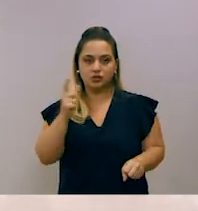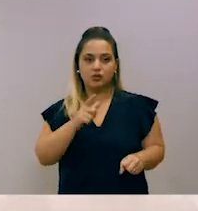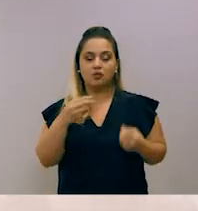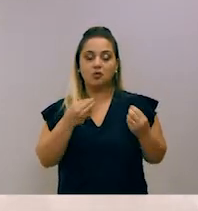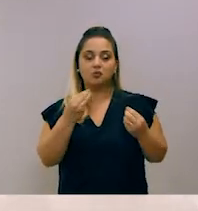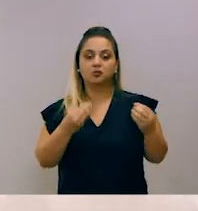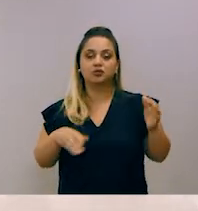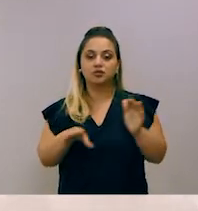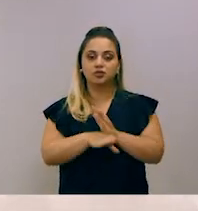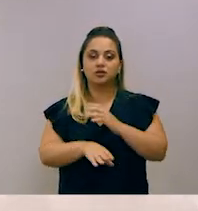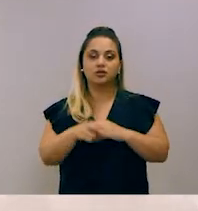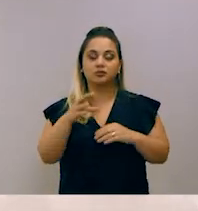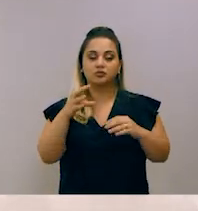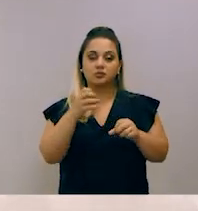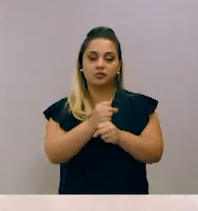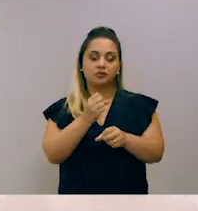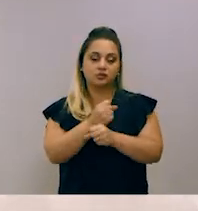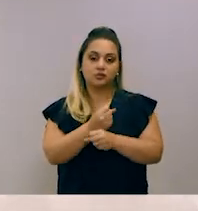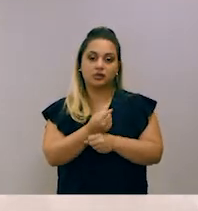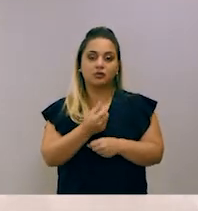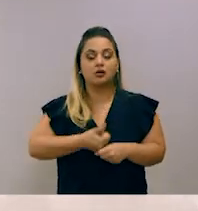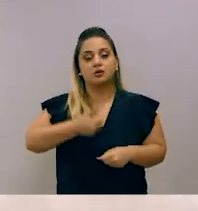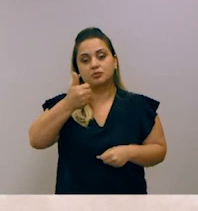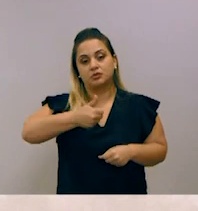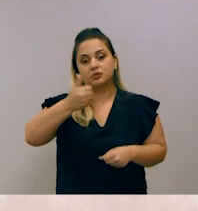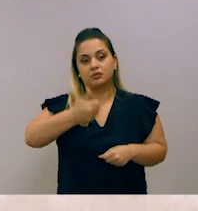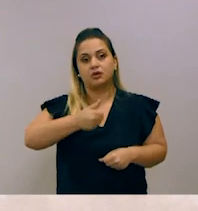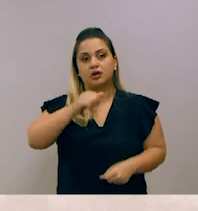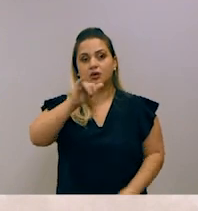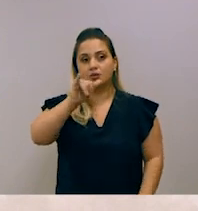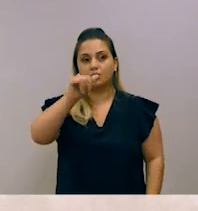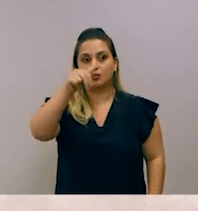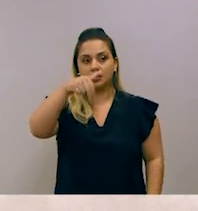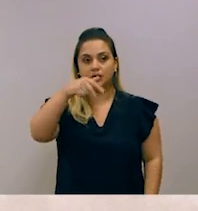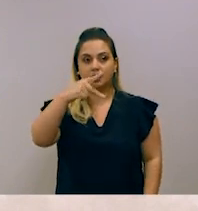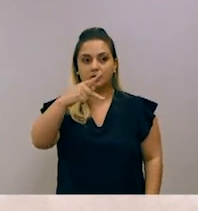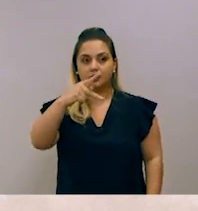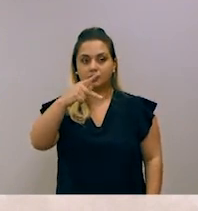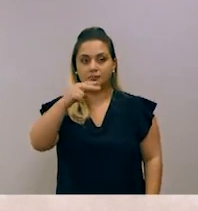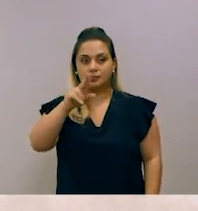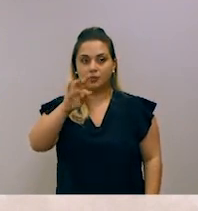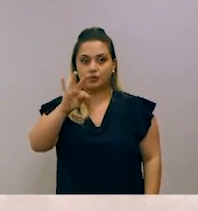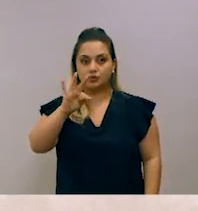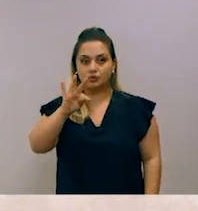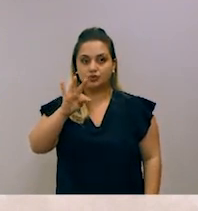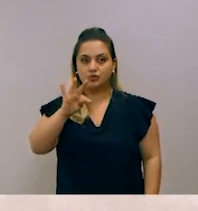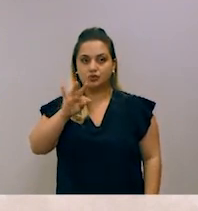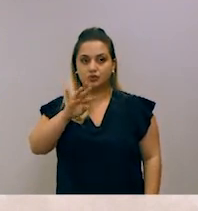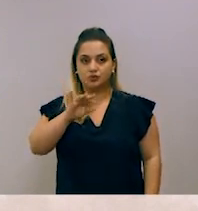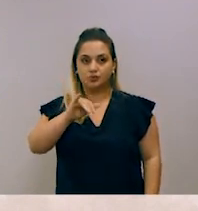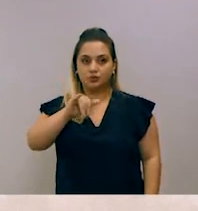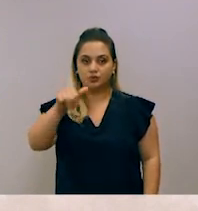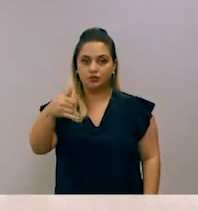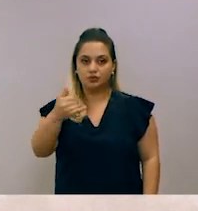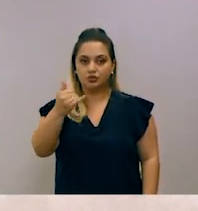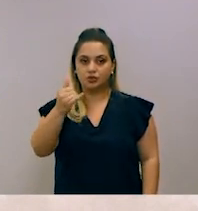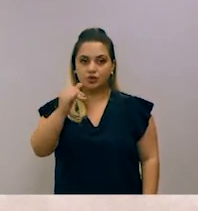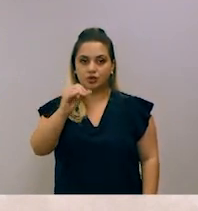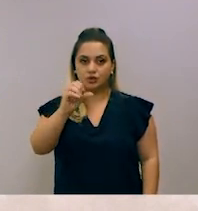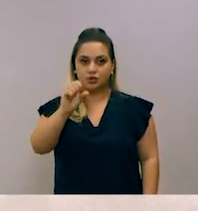we reached our goal. Well, let me explain. First of all, the input, the